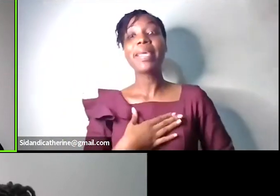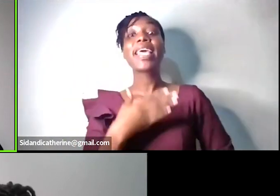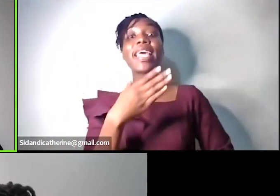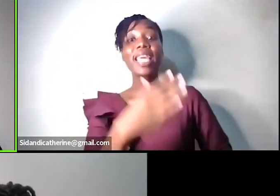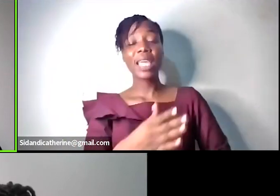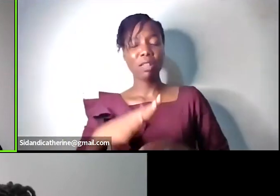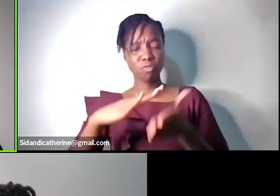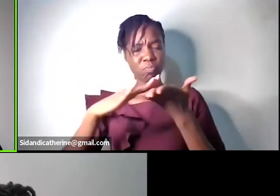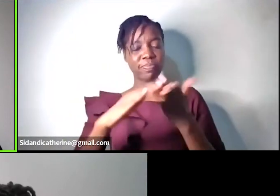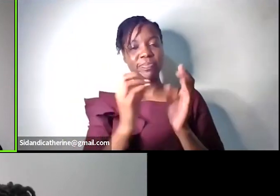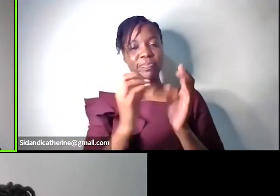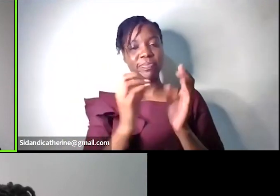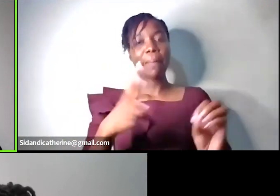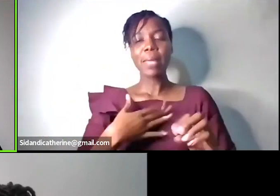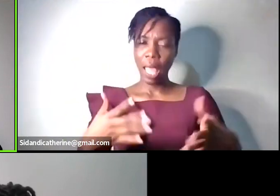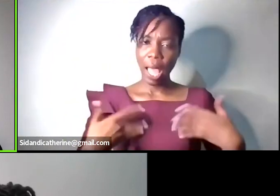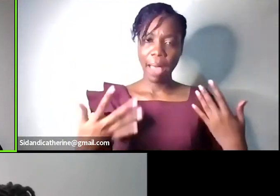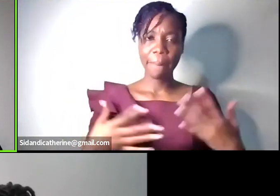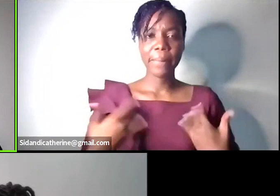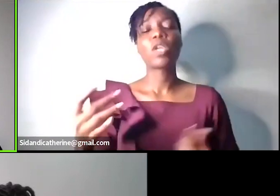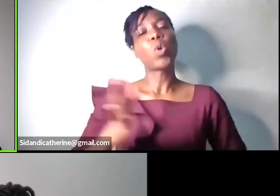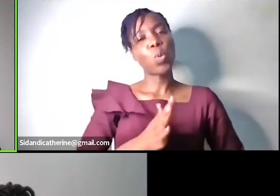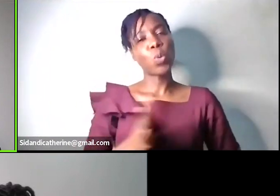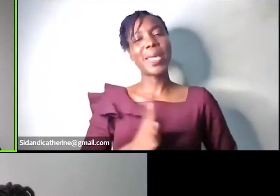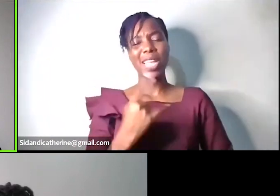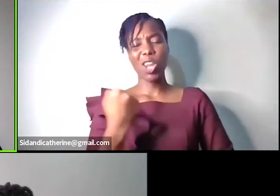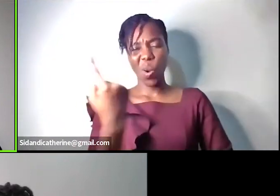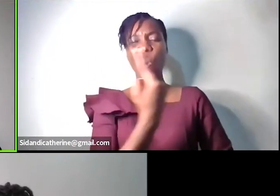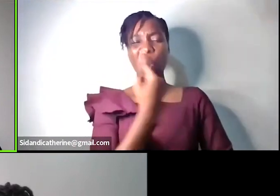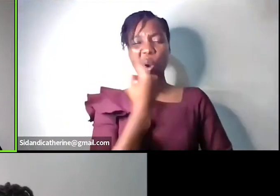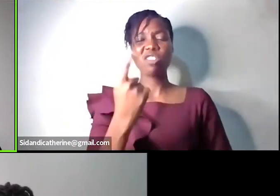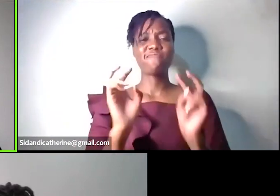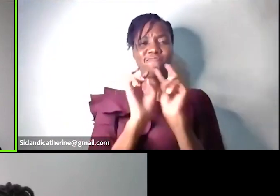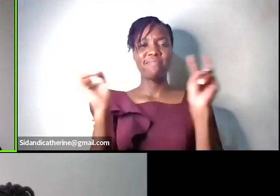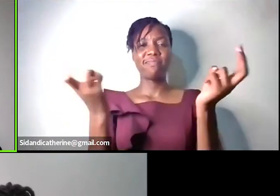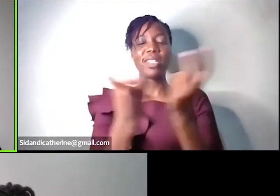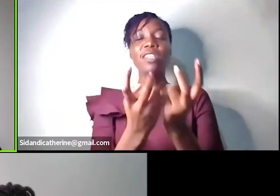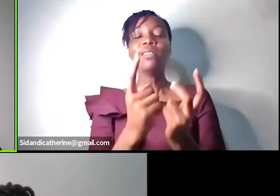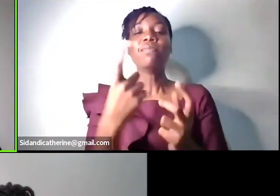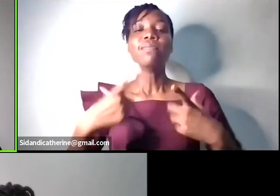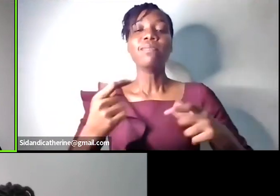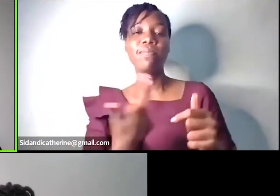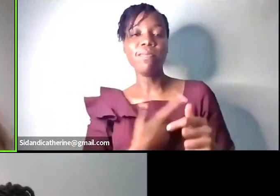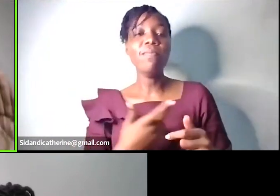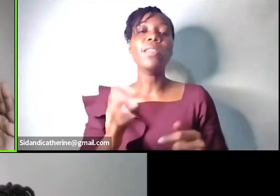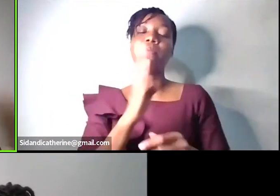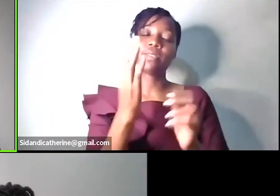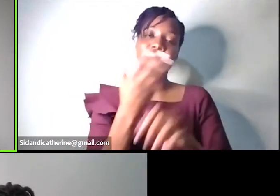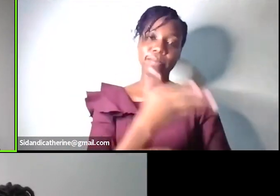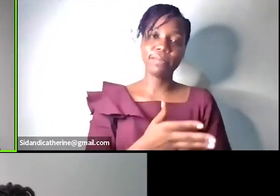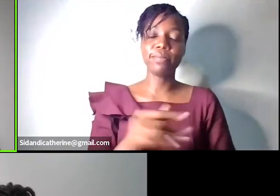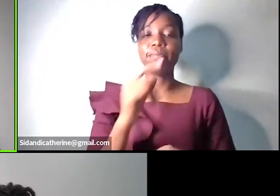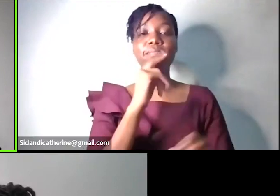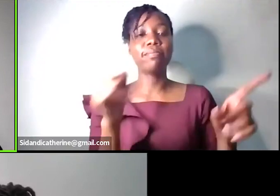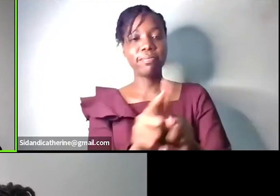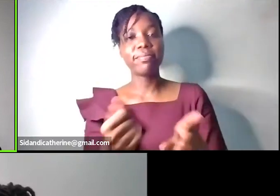have a women-only panel tonight. Just allow us to have this week, eh? Our brothers and husbands and